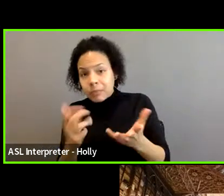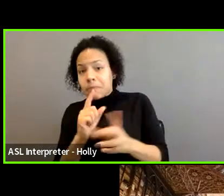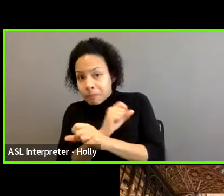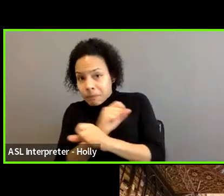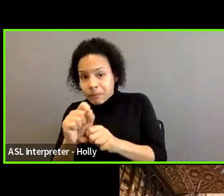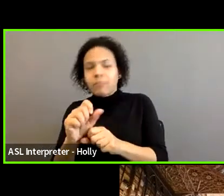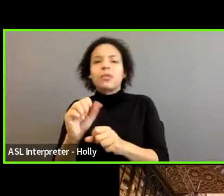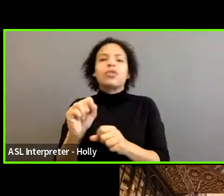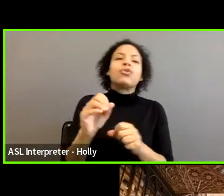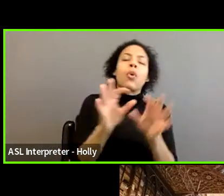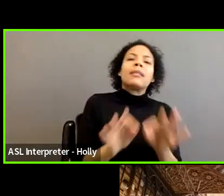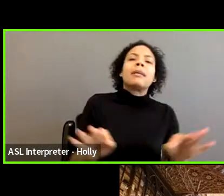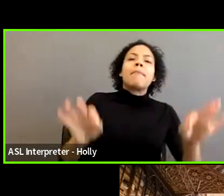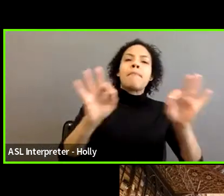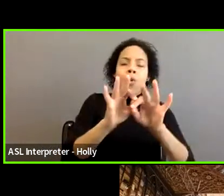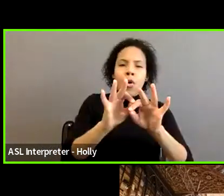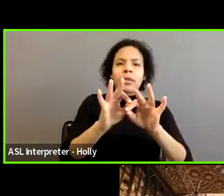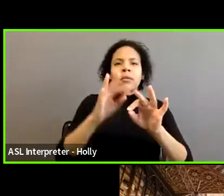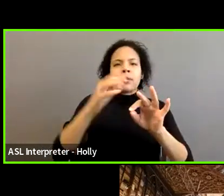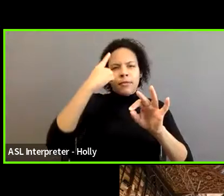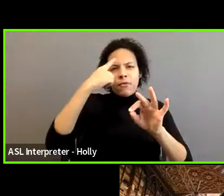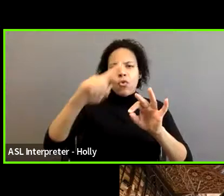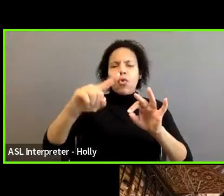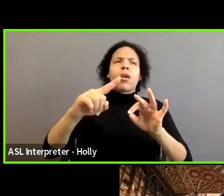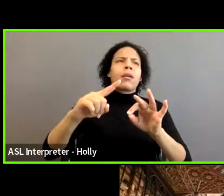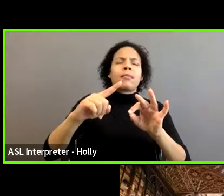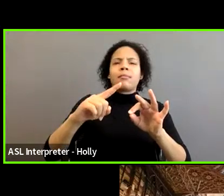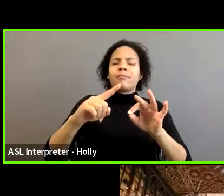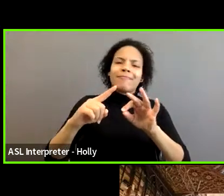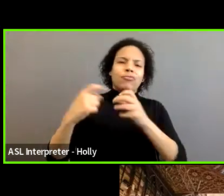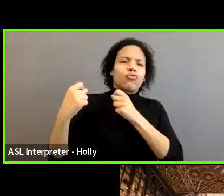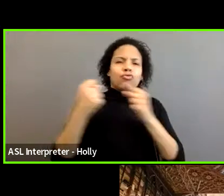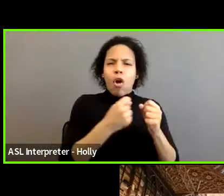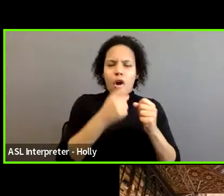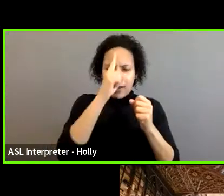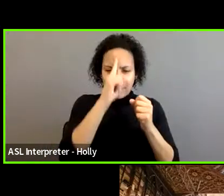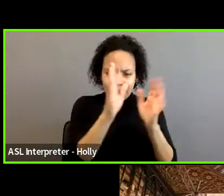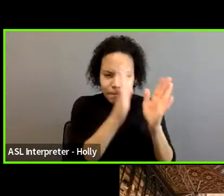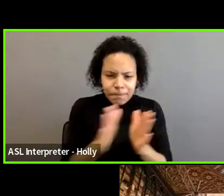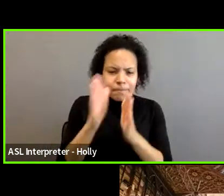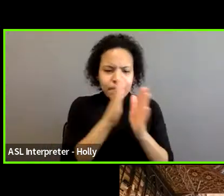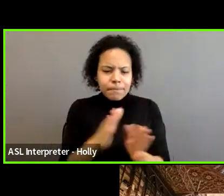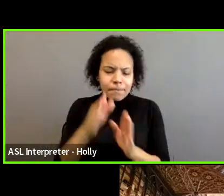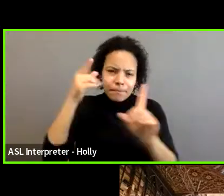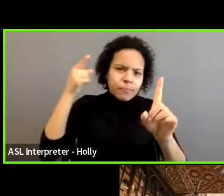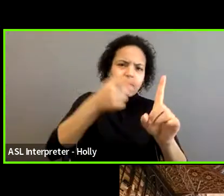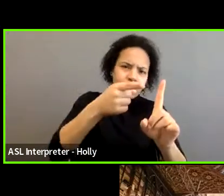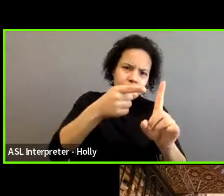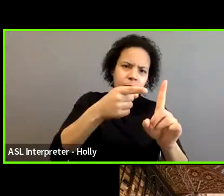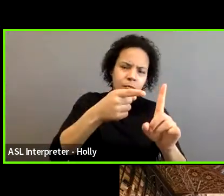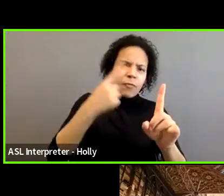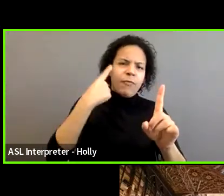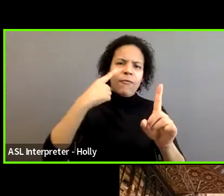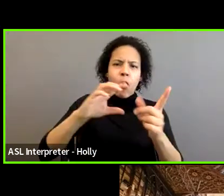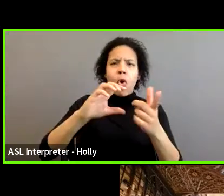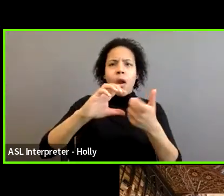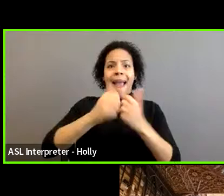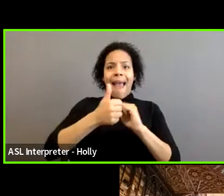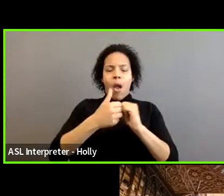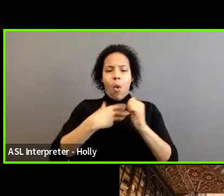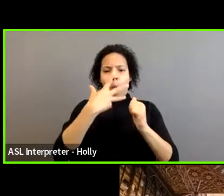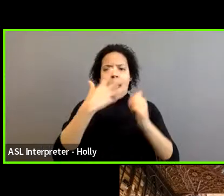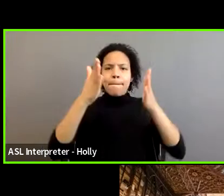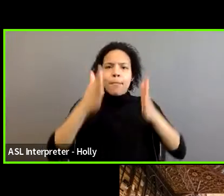include, how we show up in the space, remembering that it is a journey, right? It is a journey and there is no real